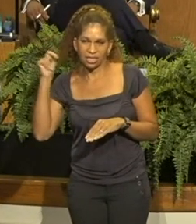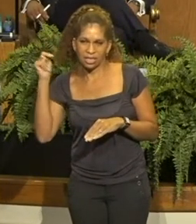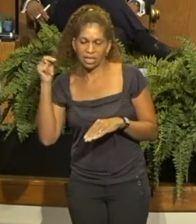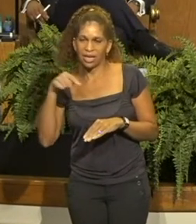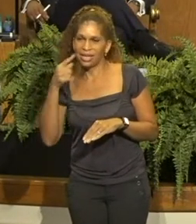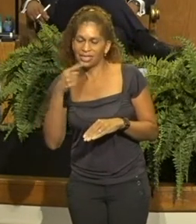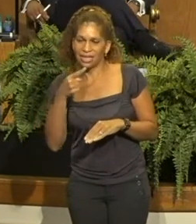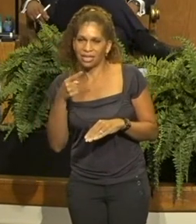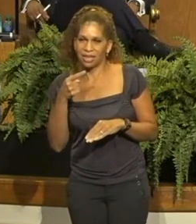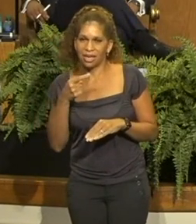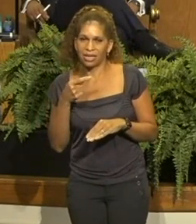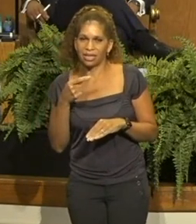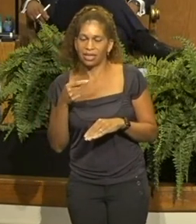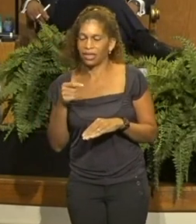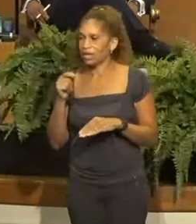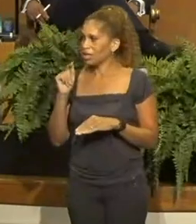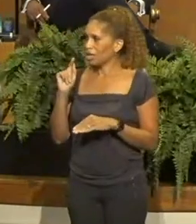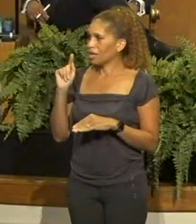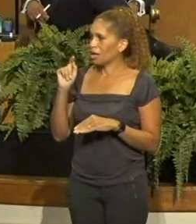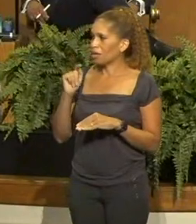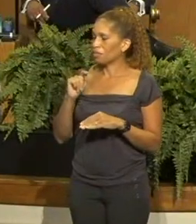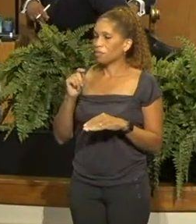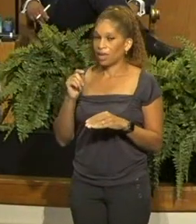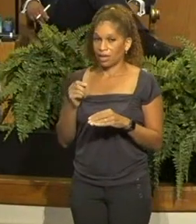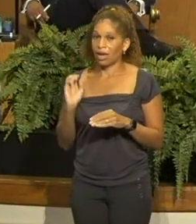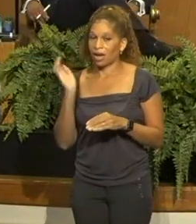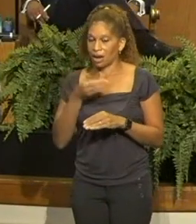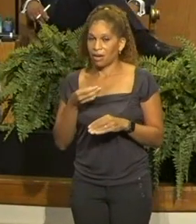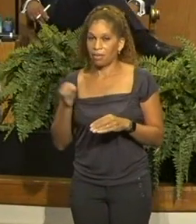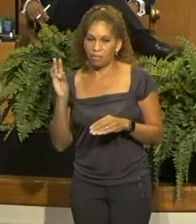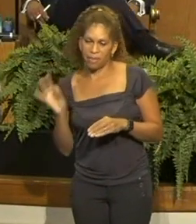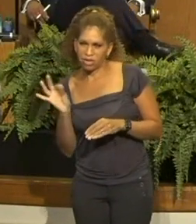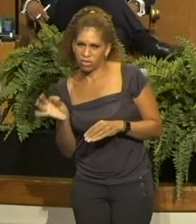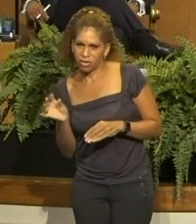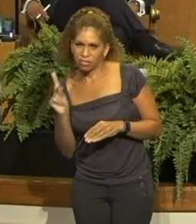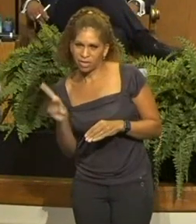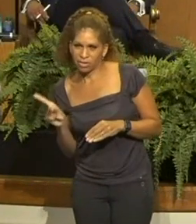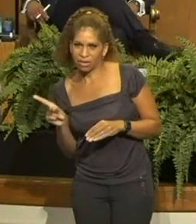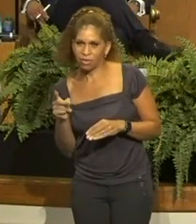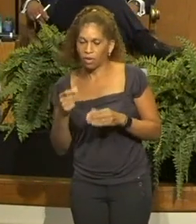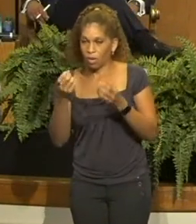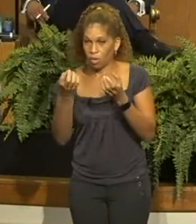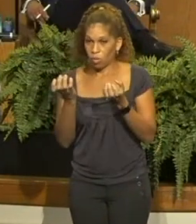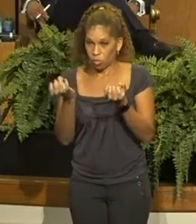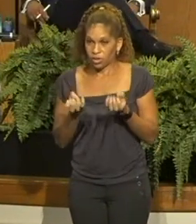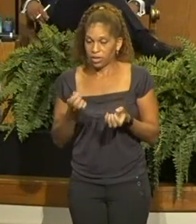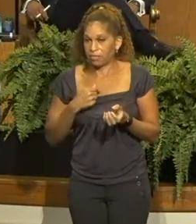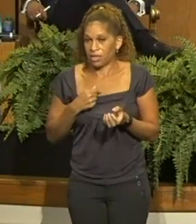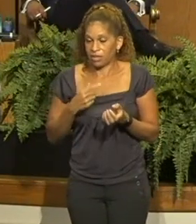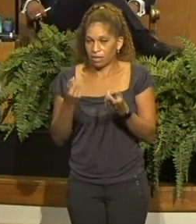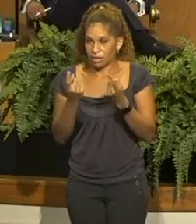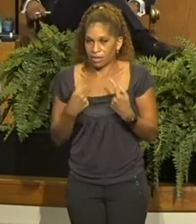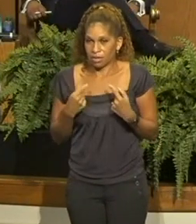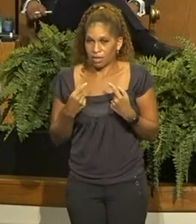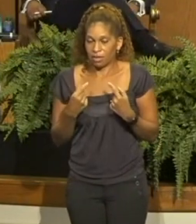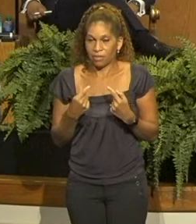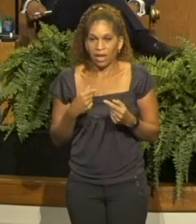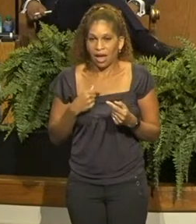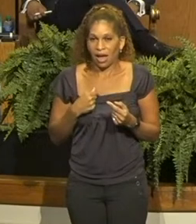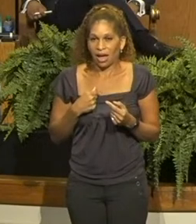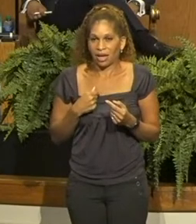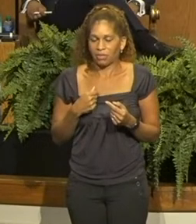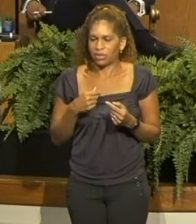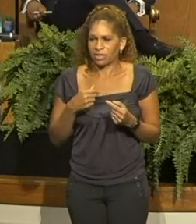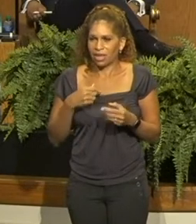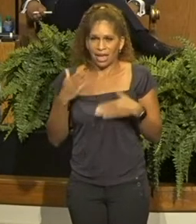Pastor Muriel was open to us coming. It did my heart some kind of good.